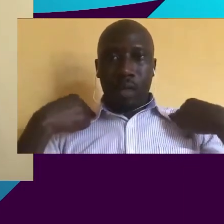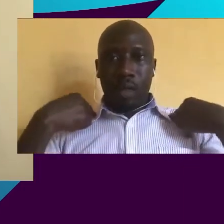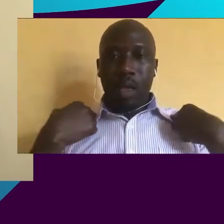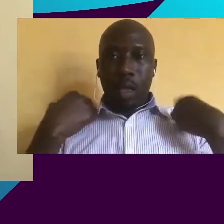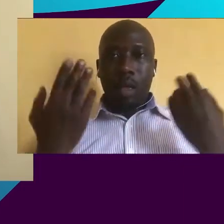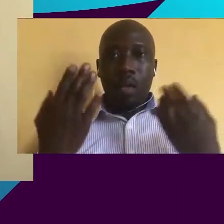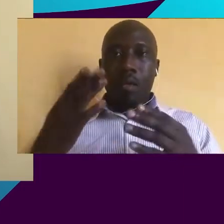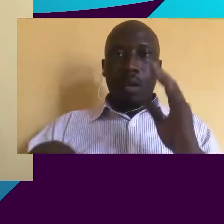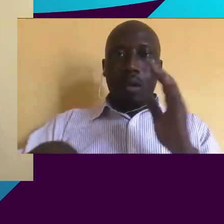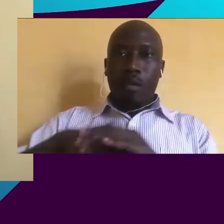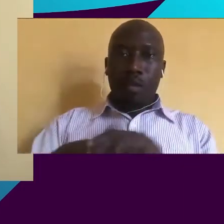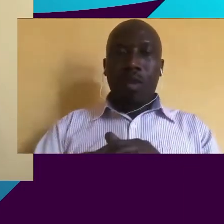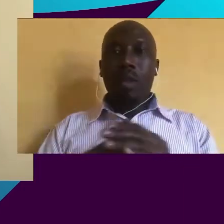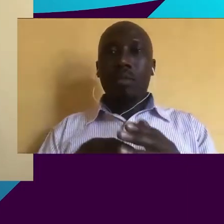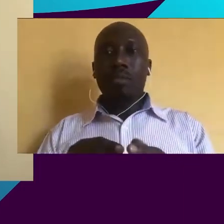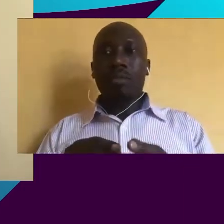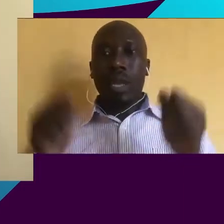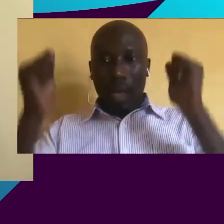okay?